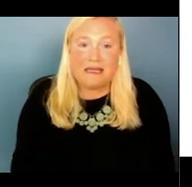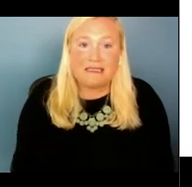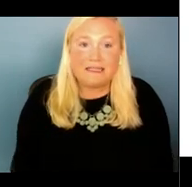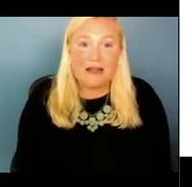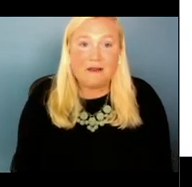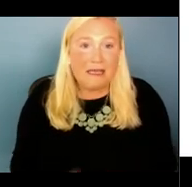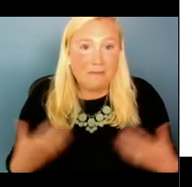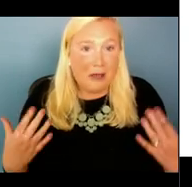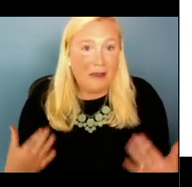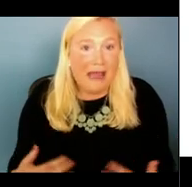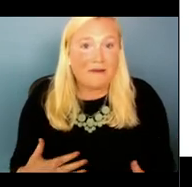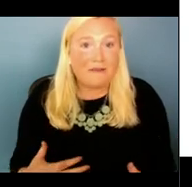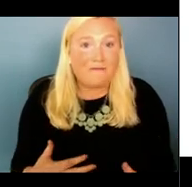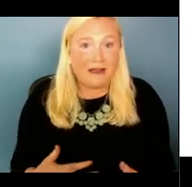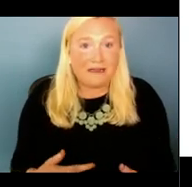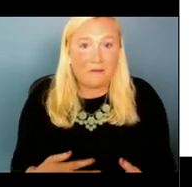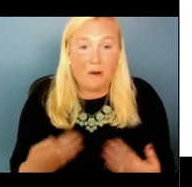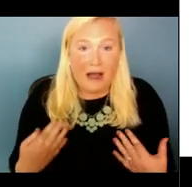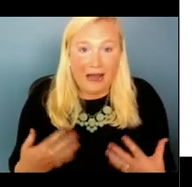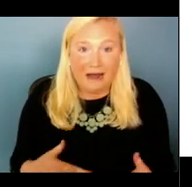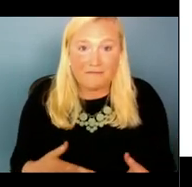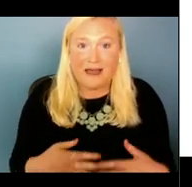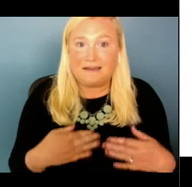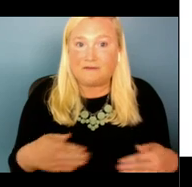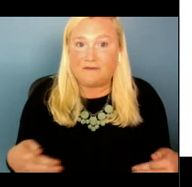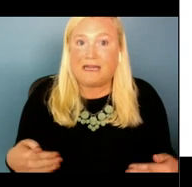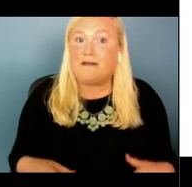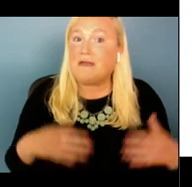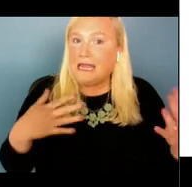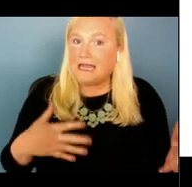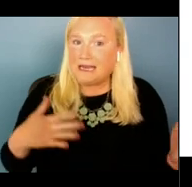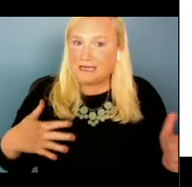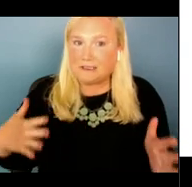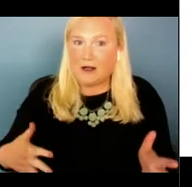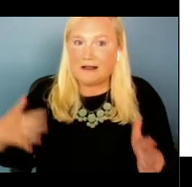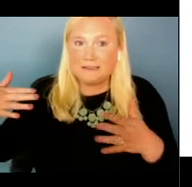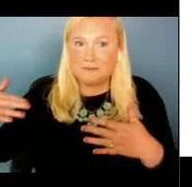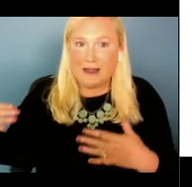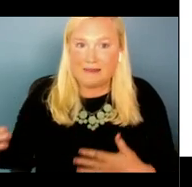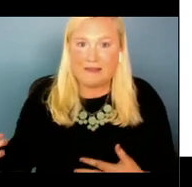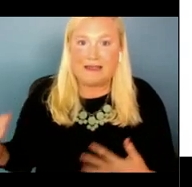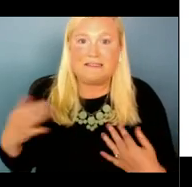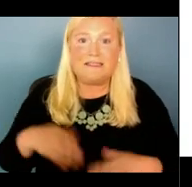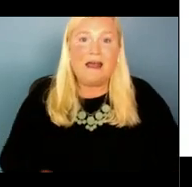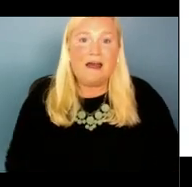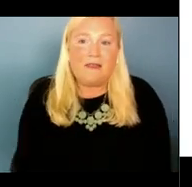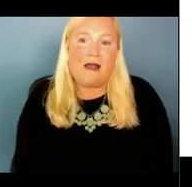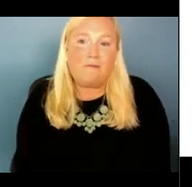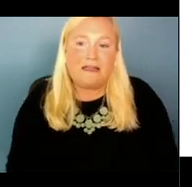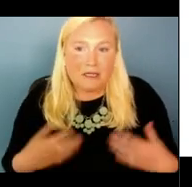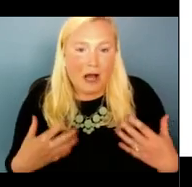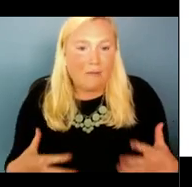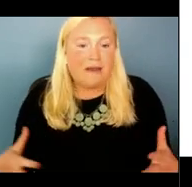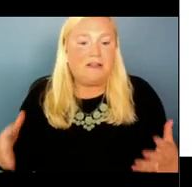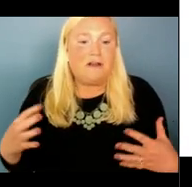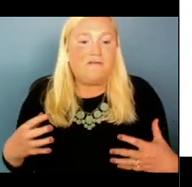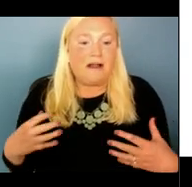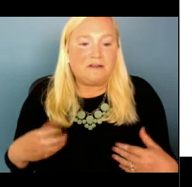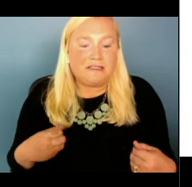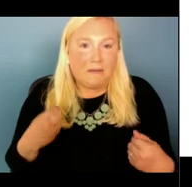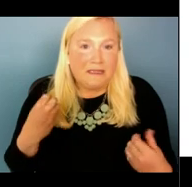as SLPs, I think we can be okay with the fact that we don't have that definitive, it is caused by this, that it's